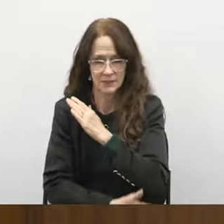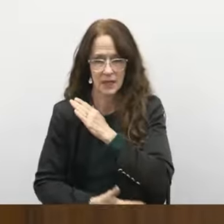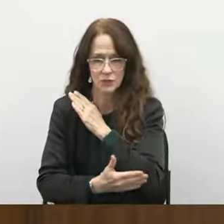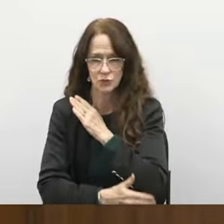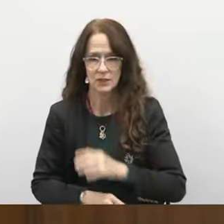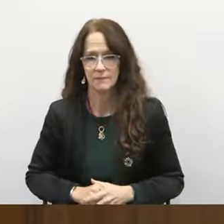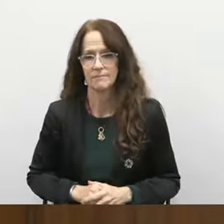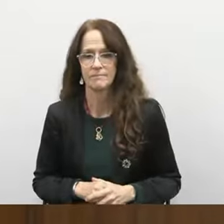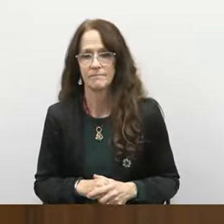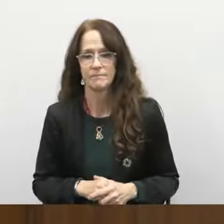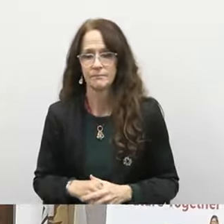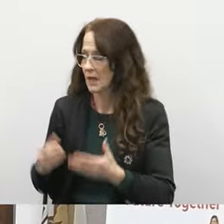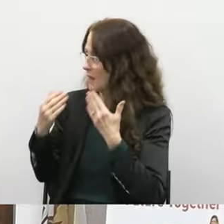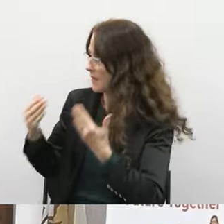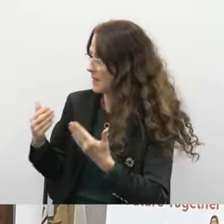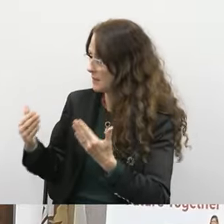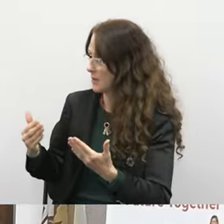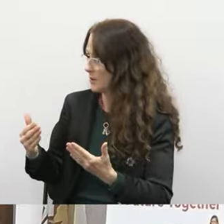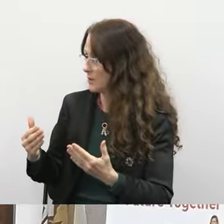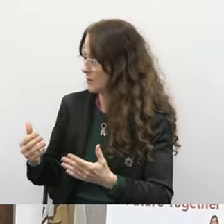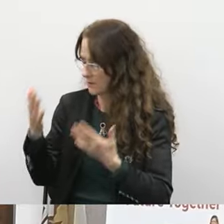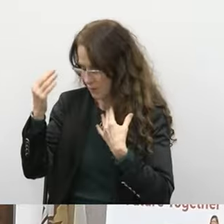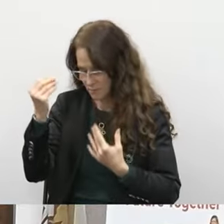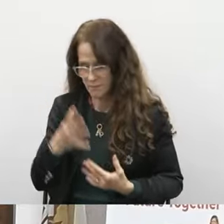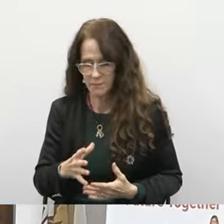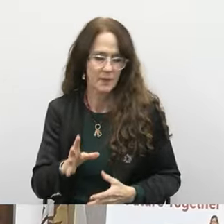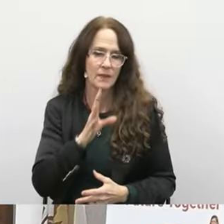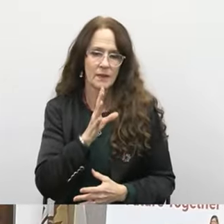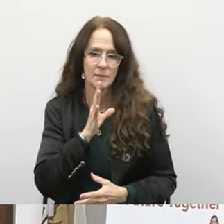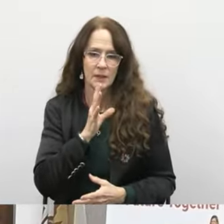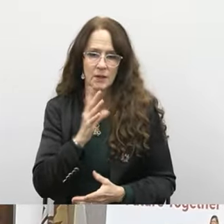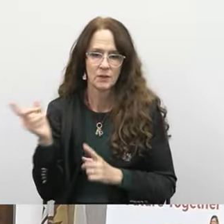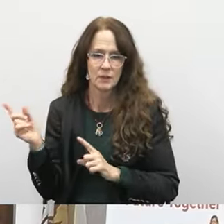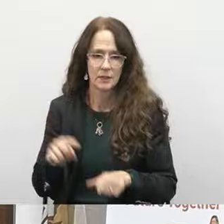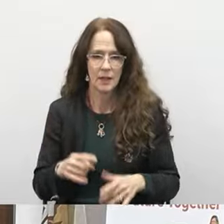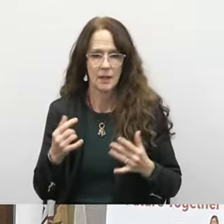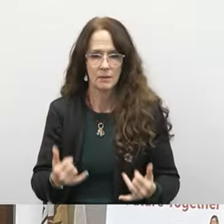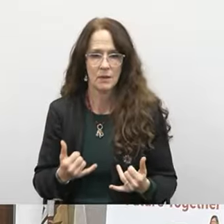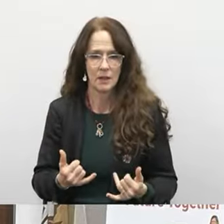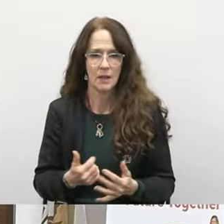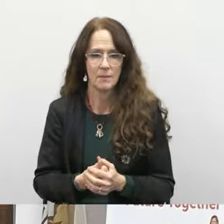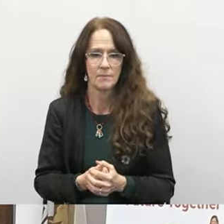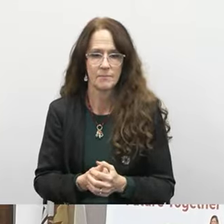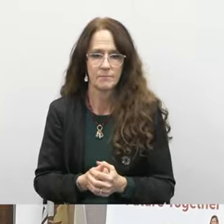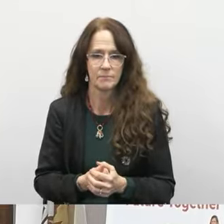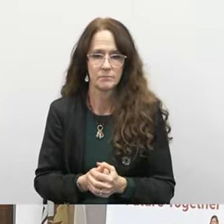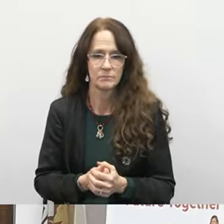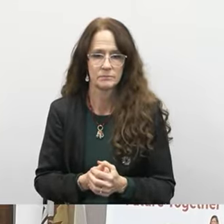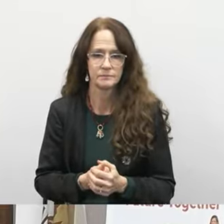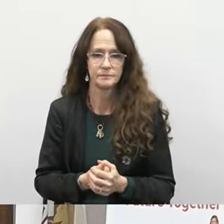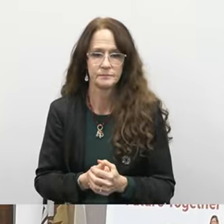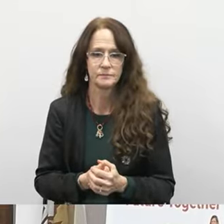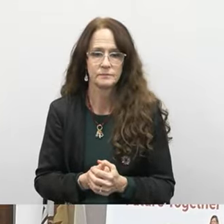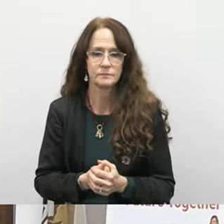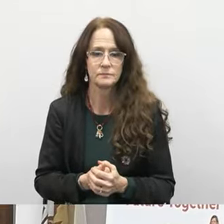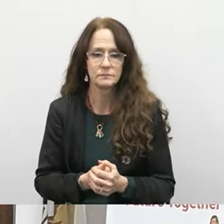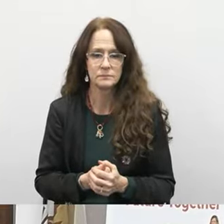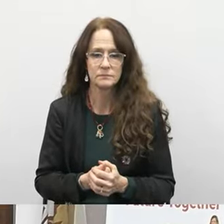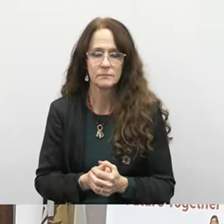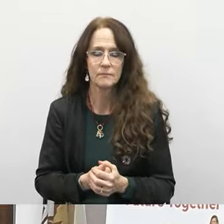Thank you. And thank you for acknowledging the speakers that came today, because they it's